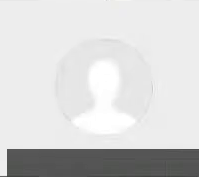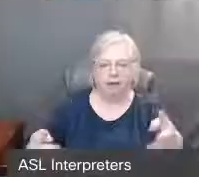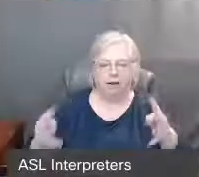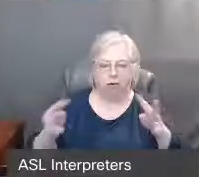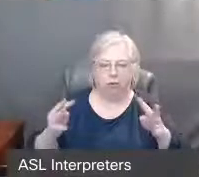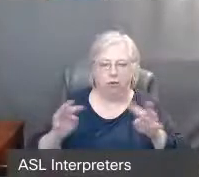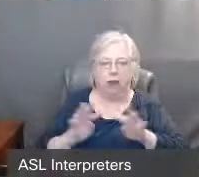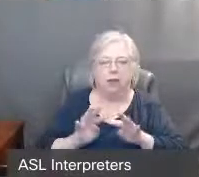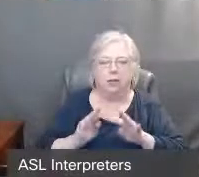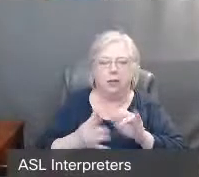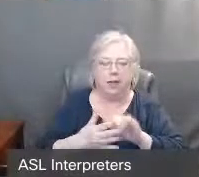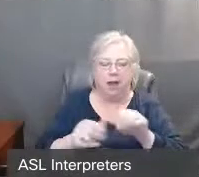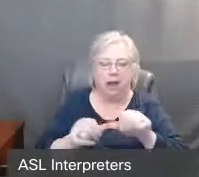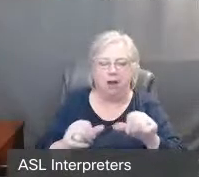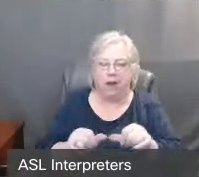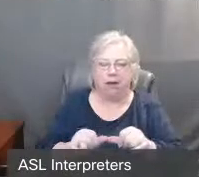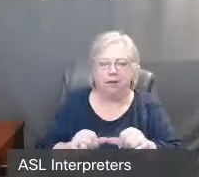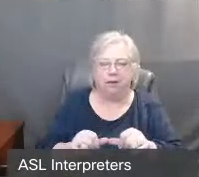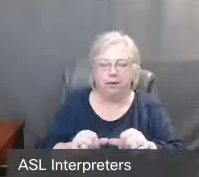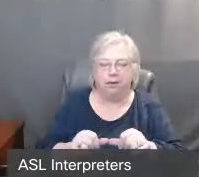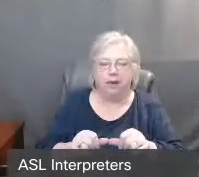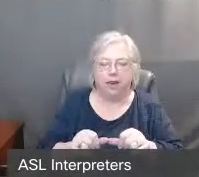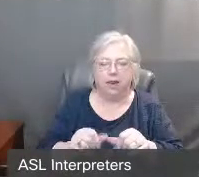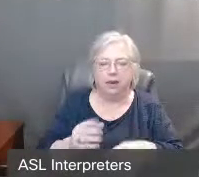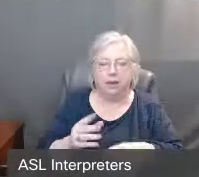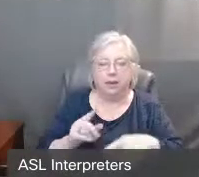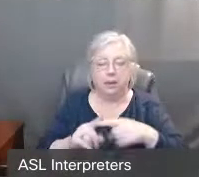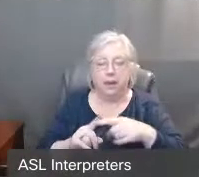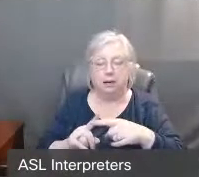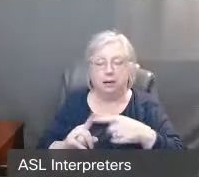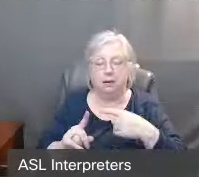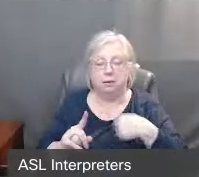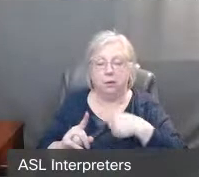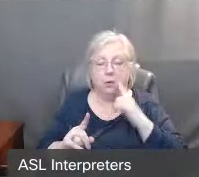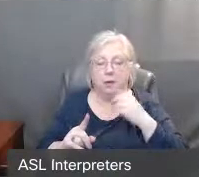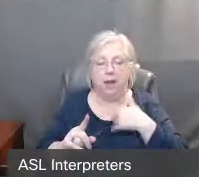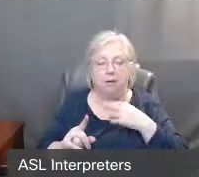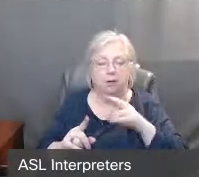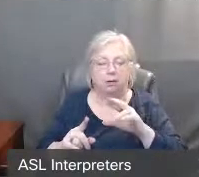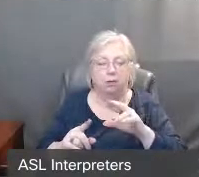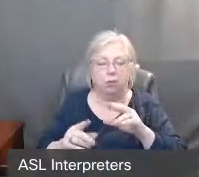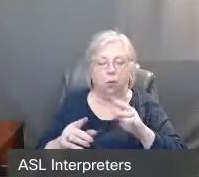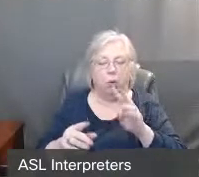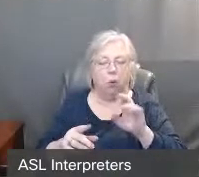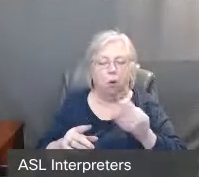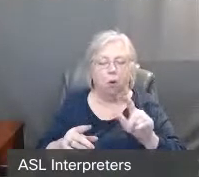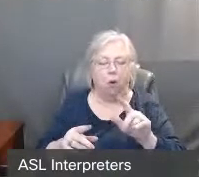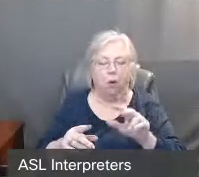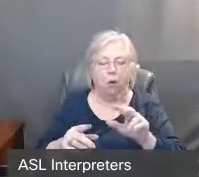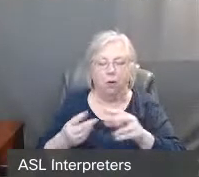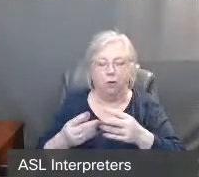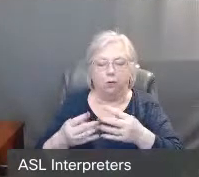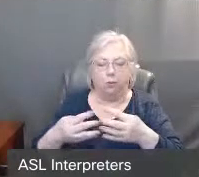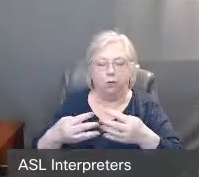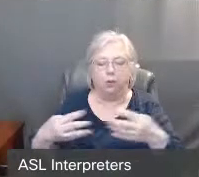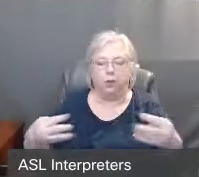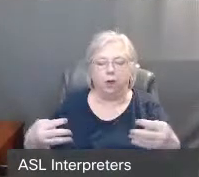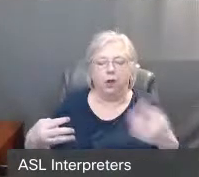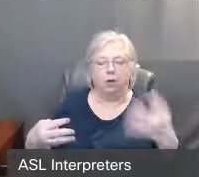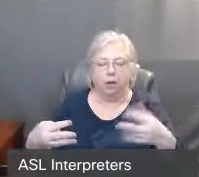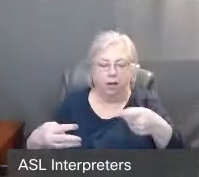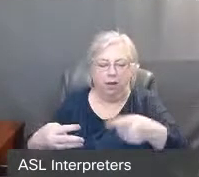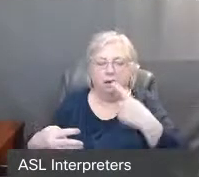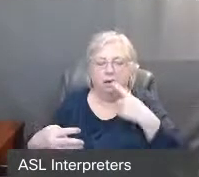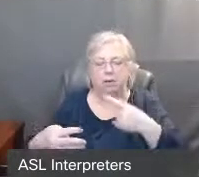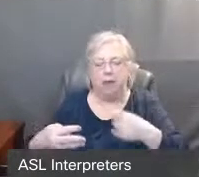parameter of the area. In addition to that, there is a retaining wall that's already built here that's existing. I'm going to put another 8-foot